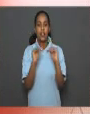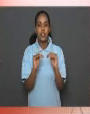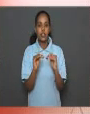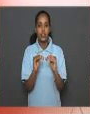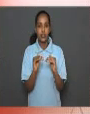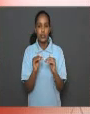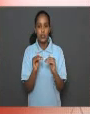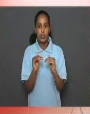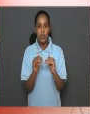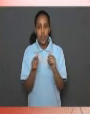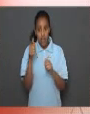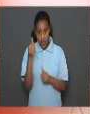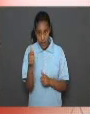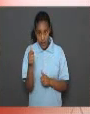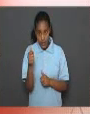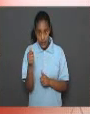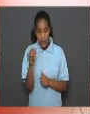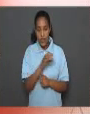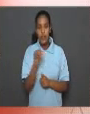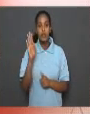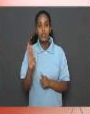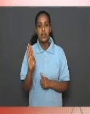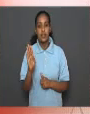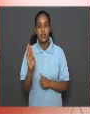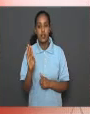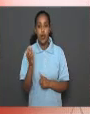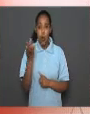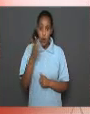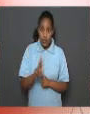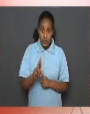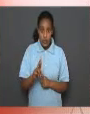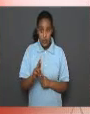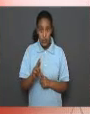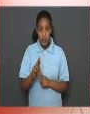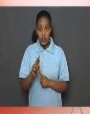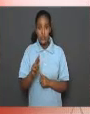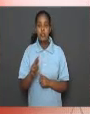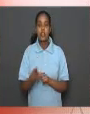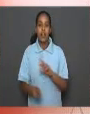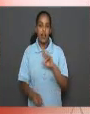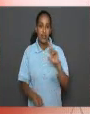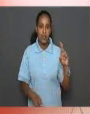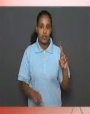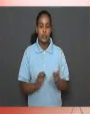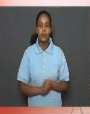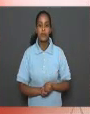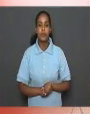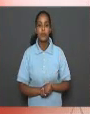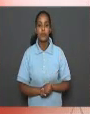concentrations of A and B, or the reactants.